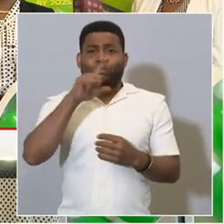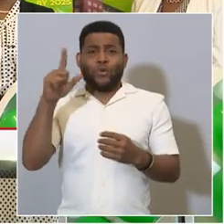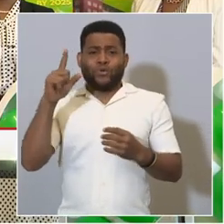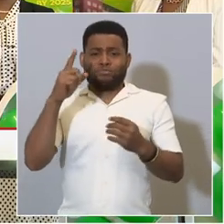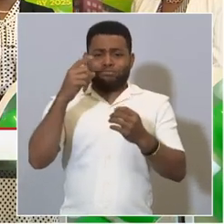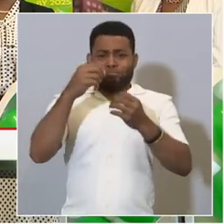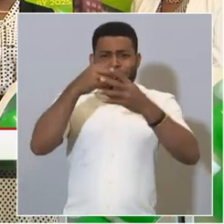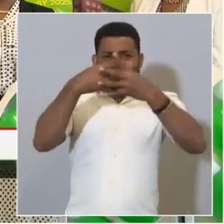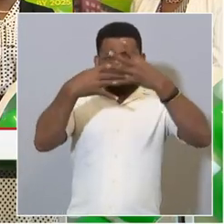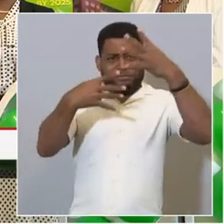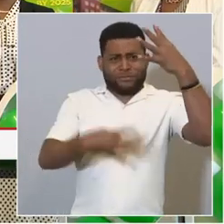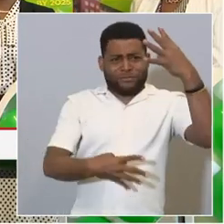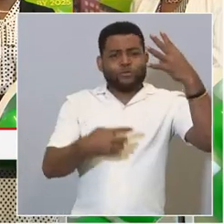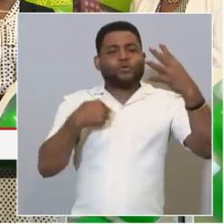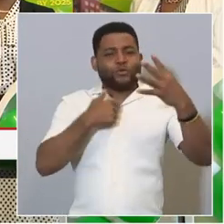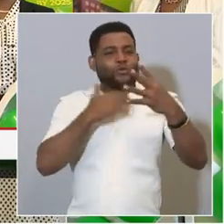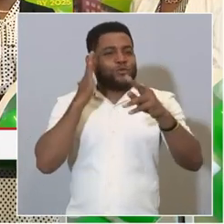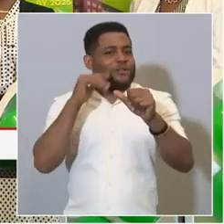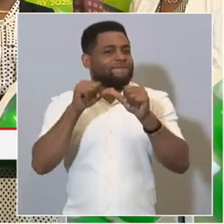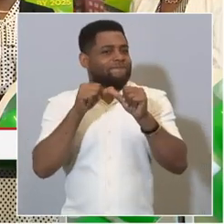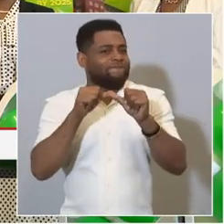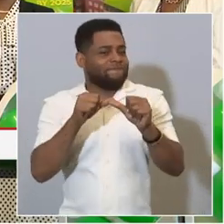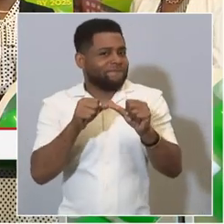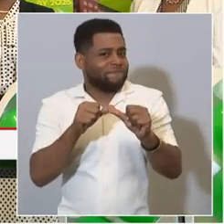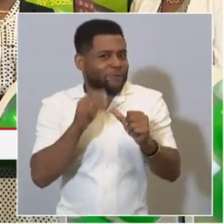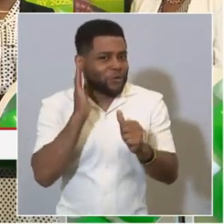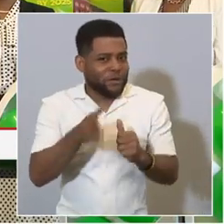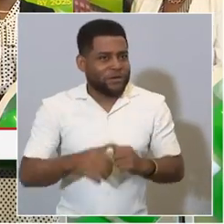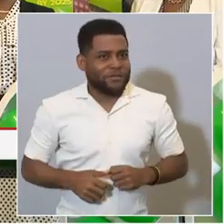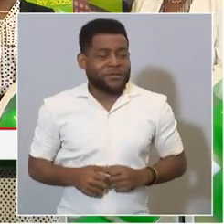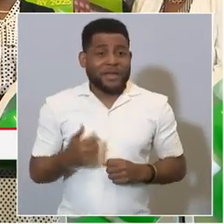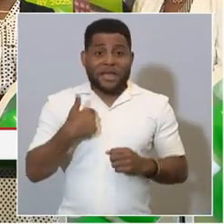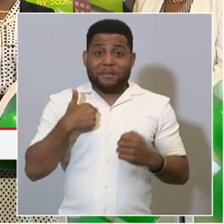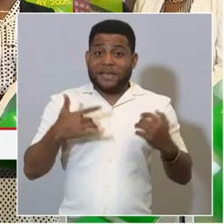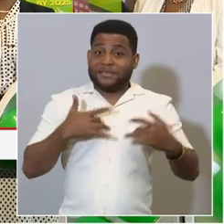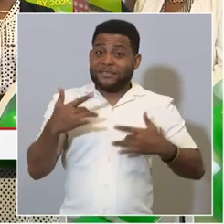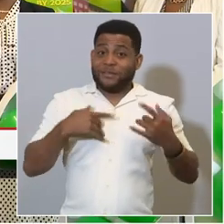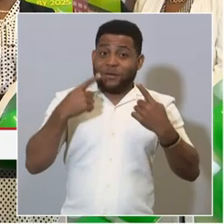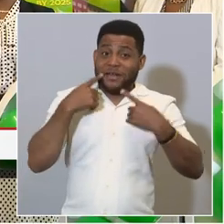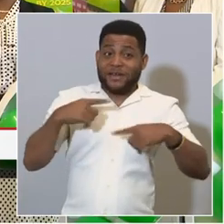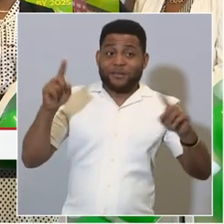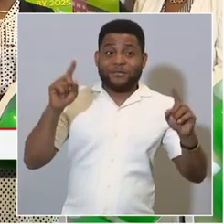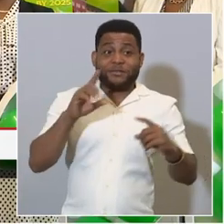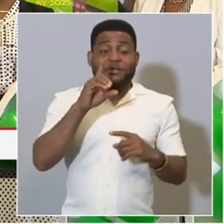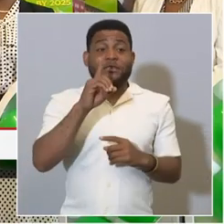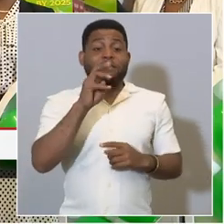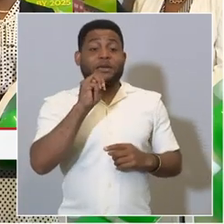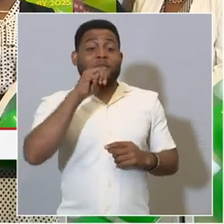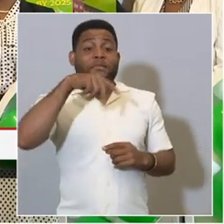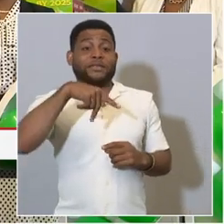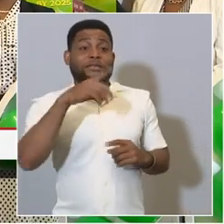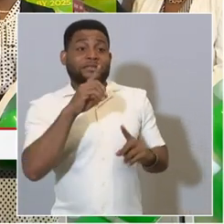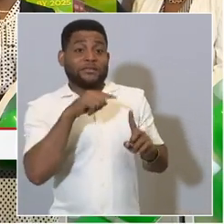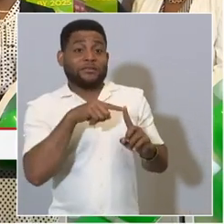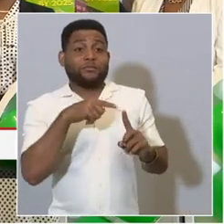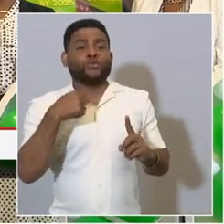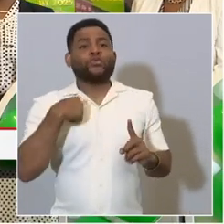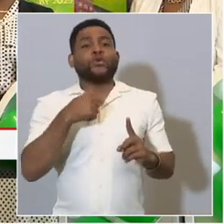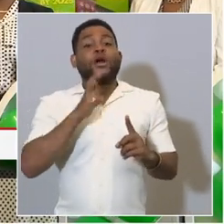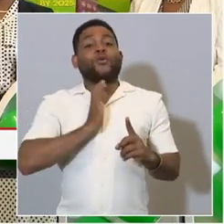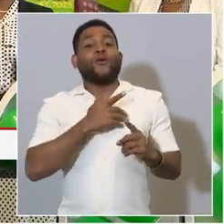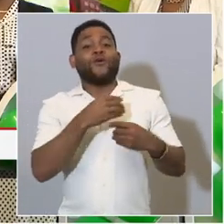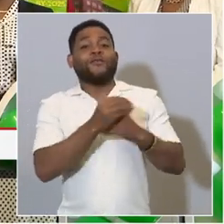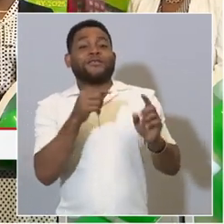So I'm excited to announce that DMPED is deploying our tax-exempt industrial revenue bond program to